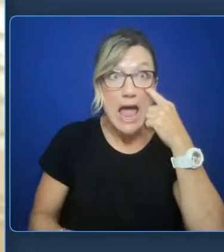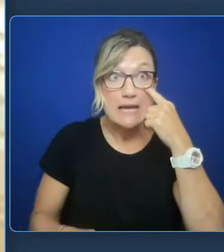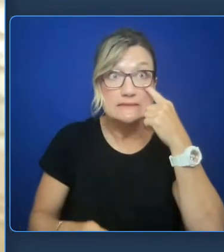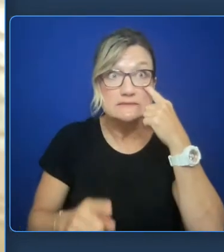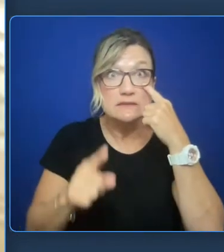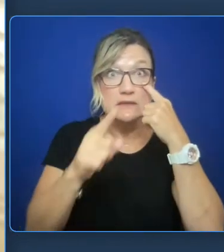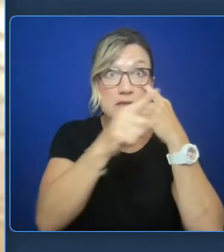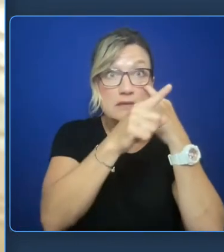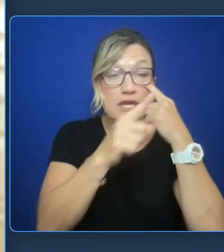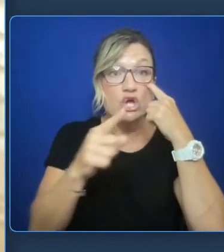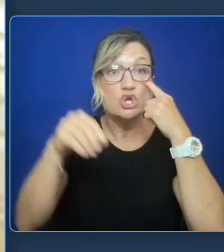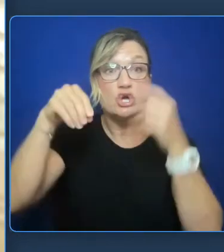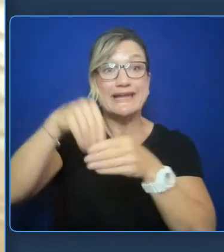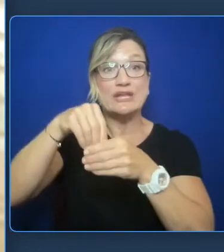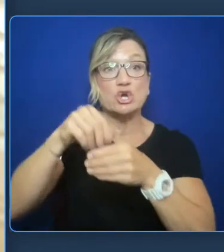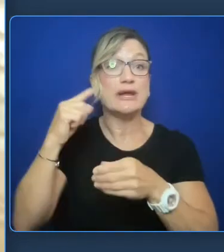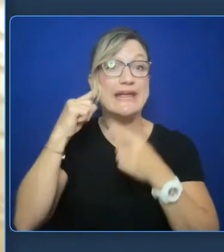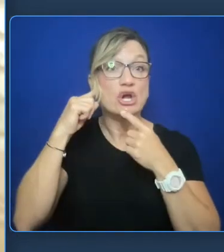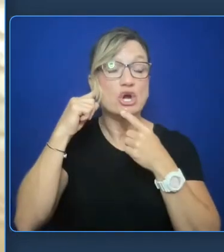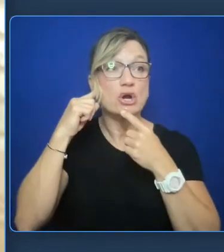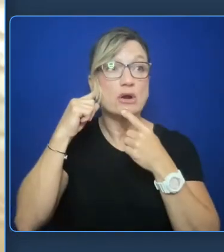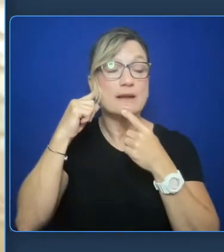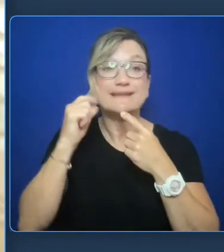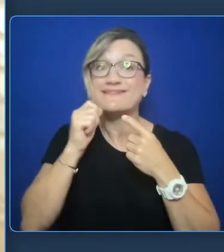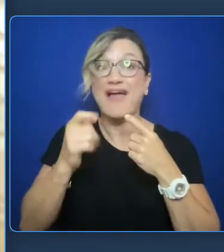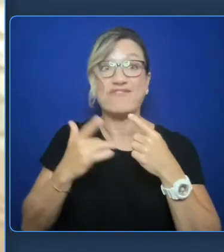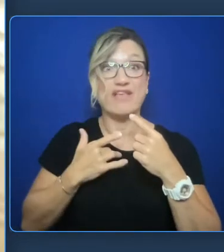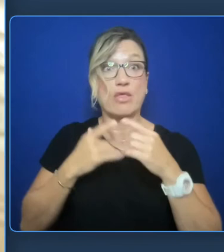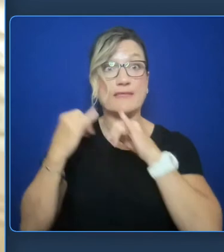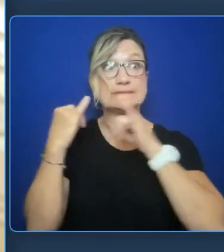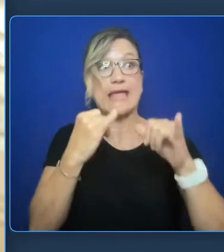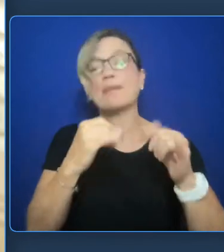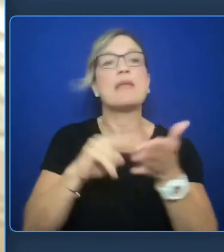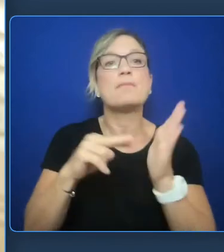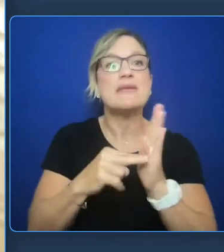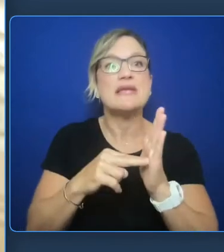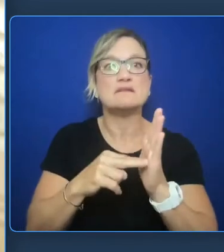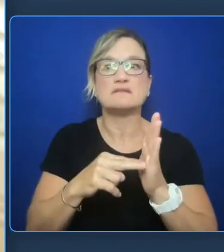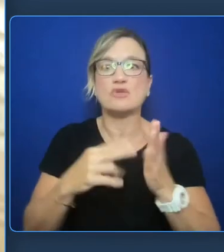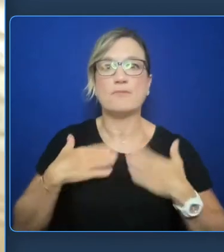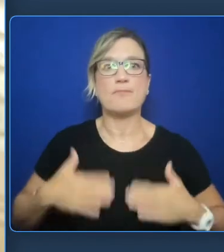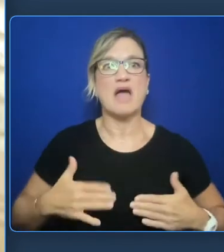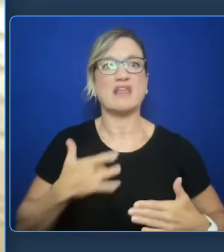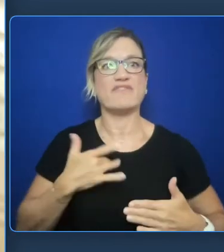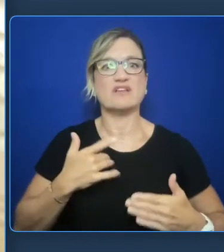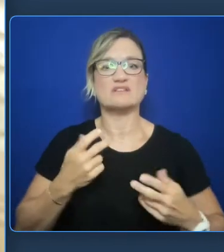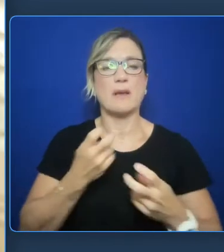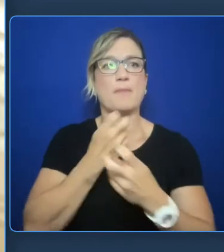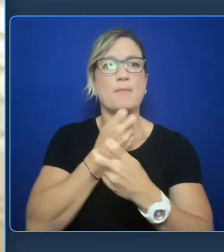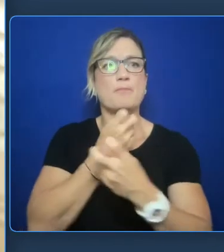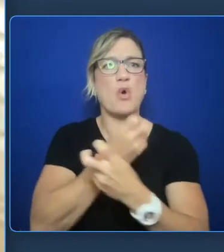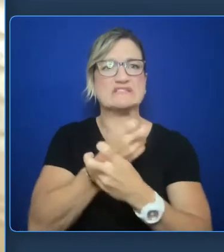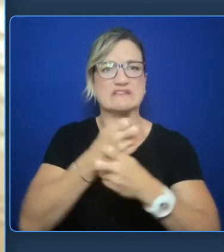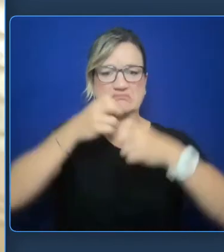ear didn't feel, it meant you were being poisoned. And so you ejected everything out of your body.